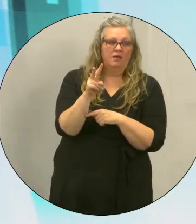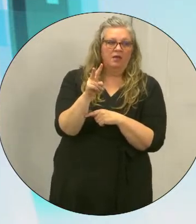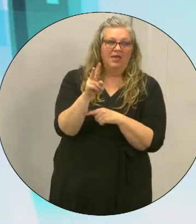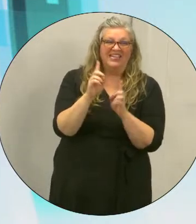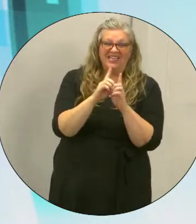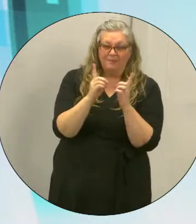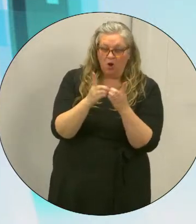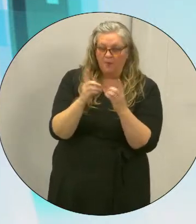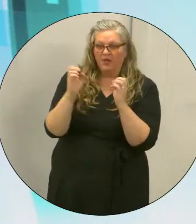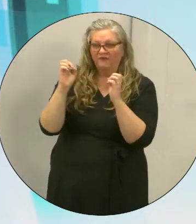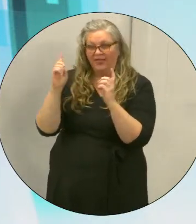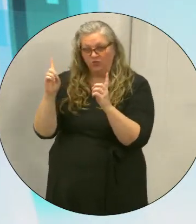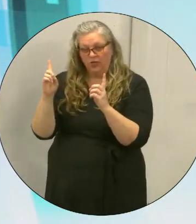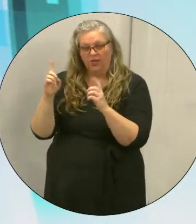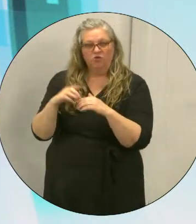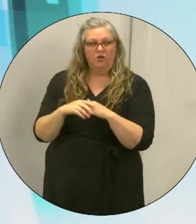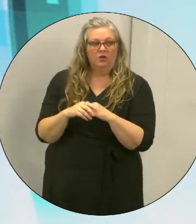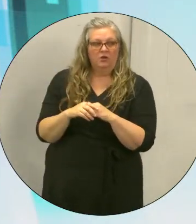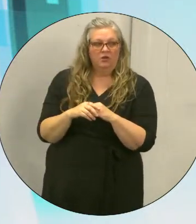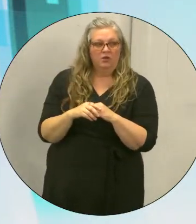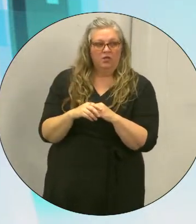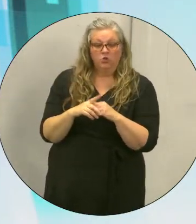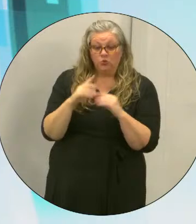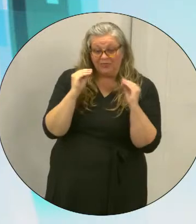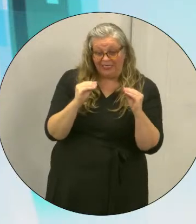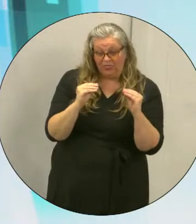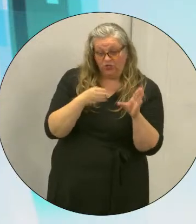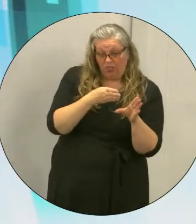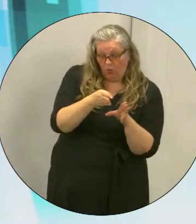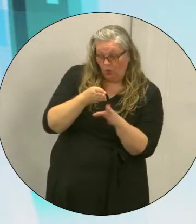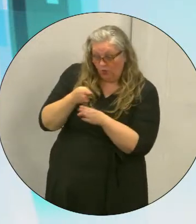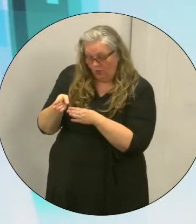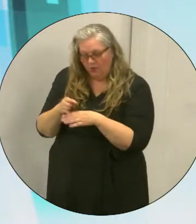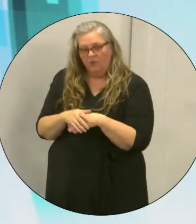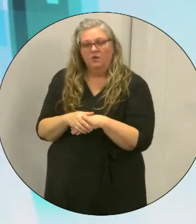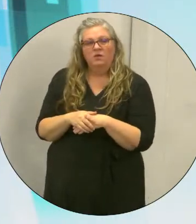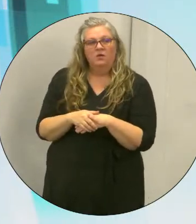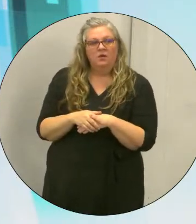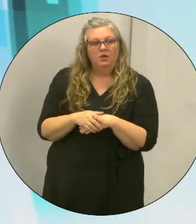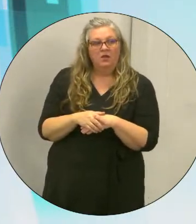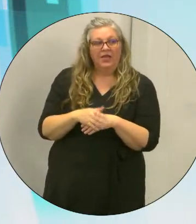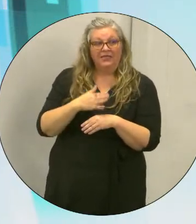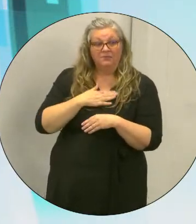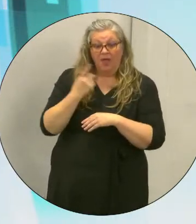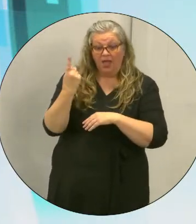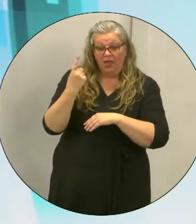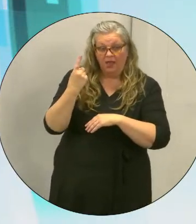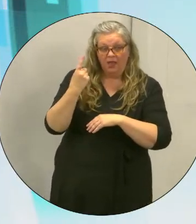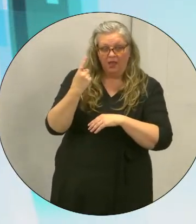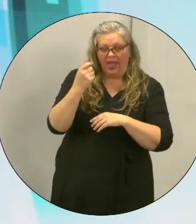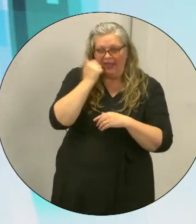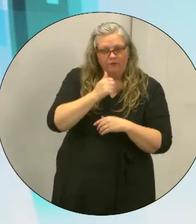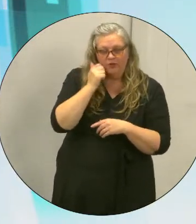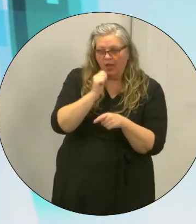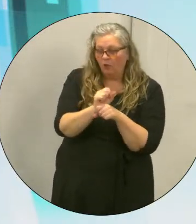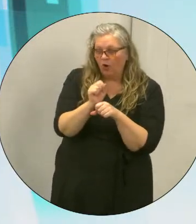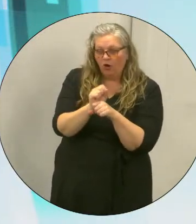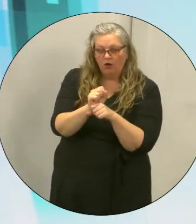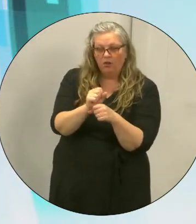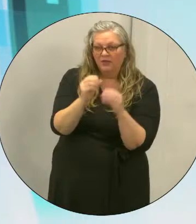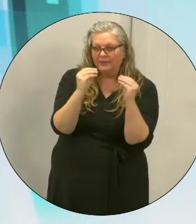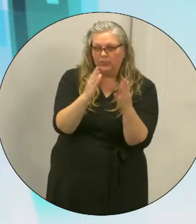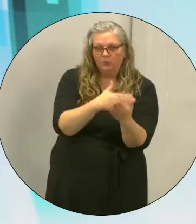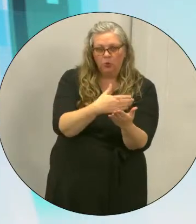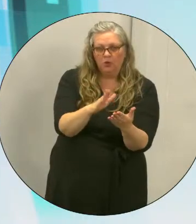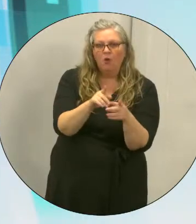Department of Education to teach our subjects. Besides being my day-to-day work of being a music educator, I've